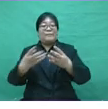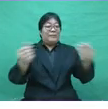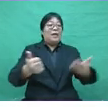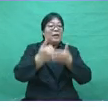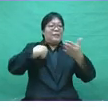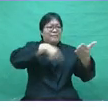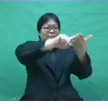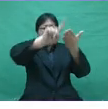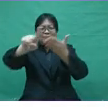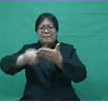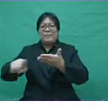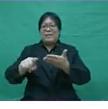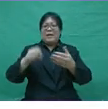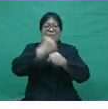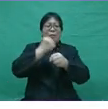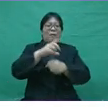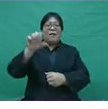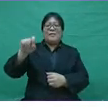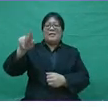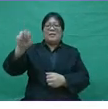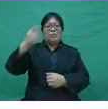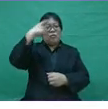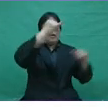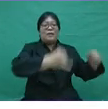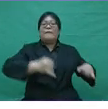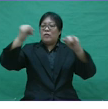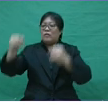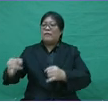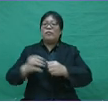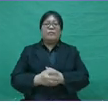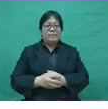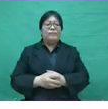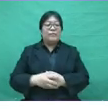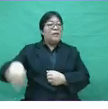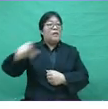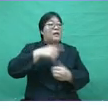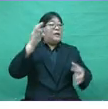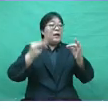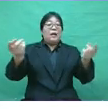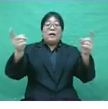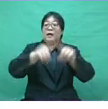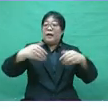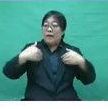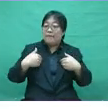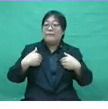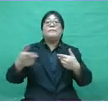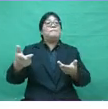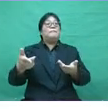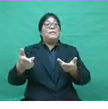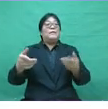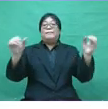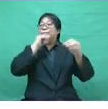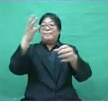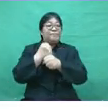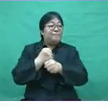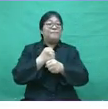active employment status of the individuals where in the event they have fallen from the employment